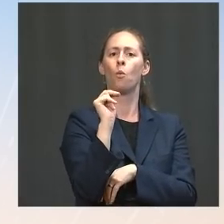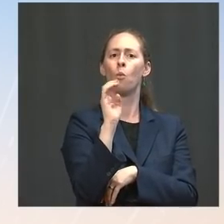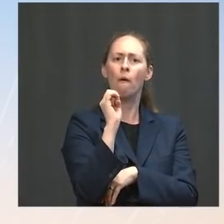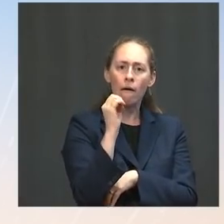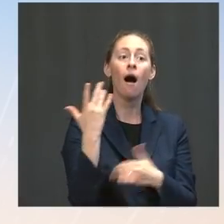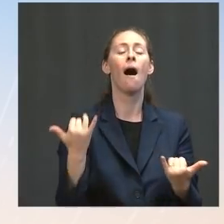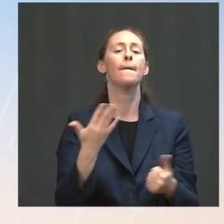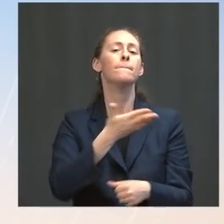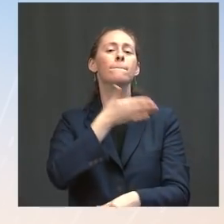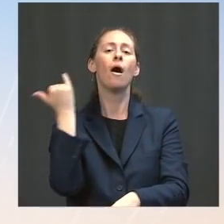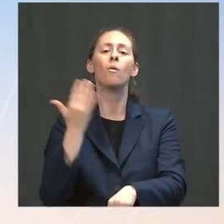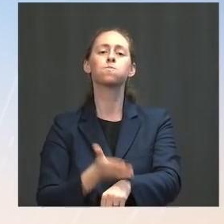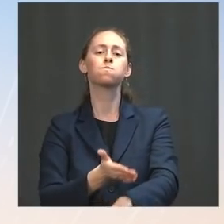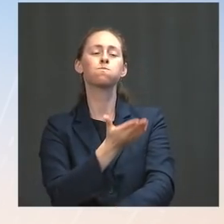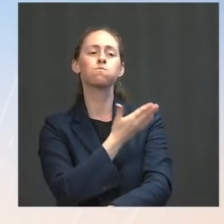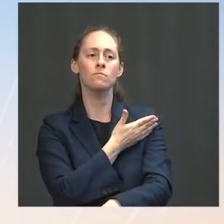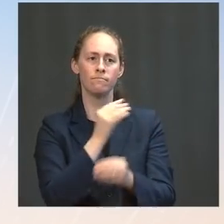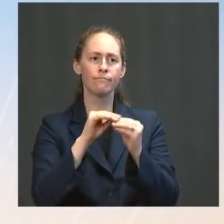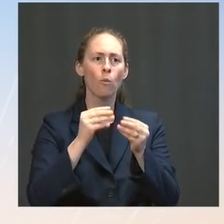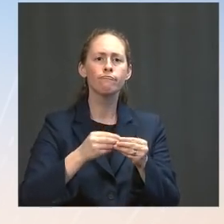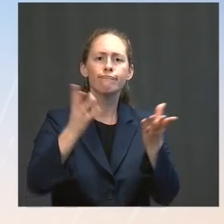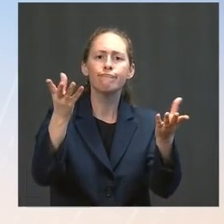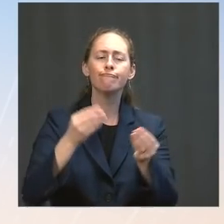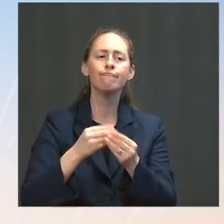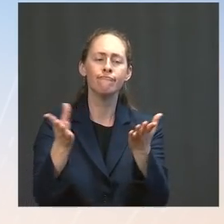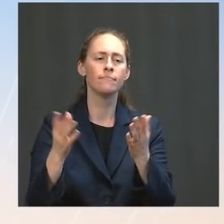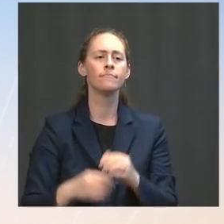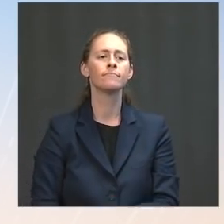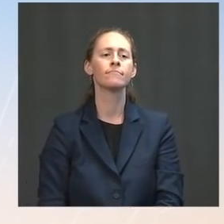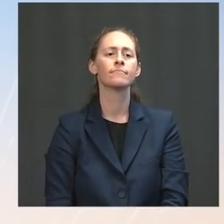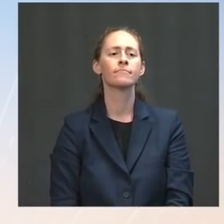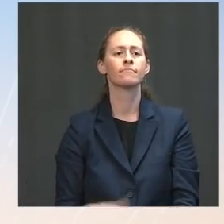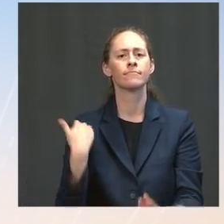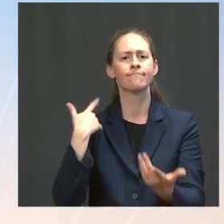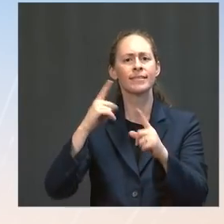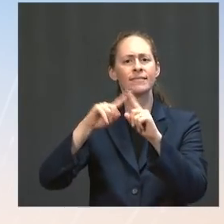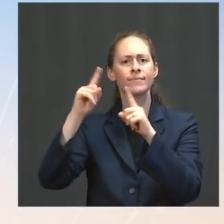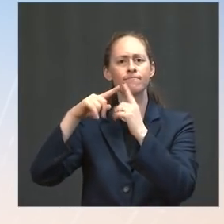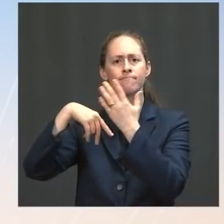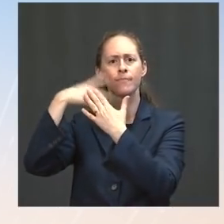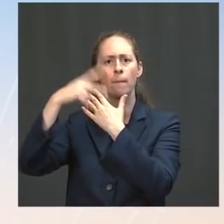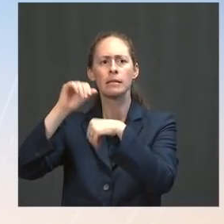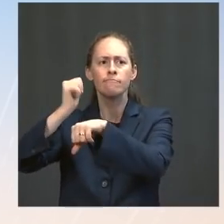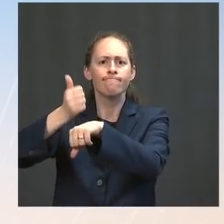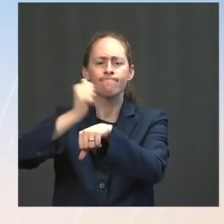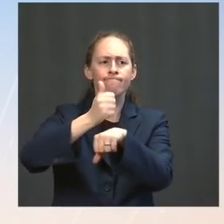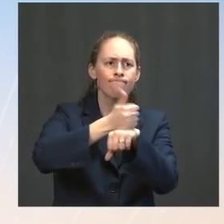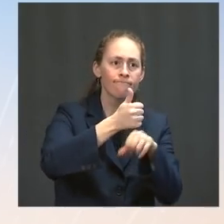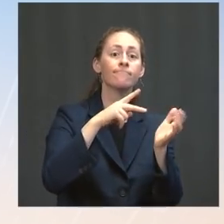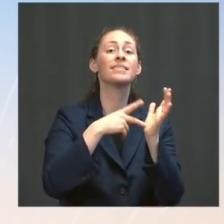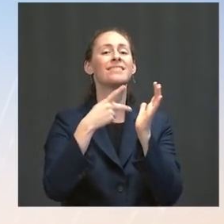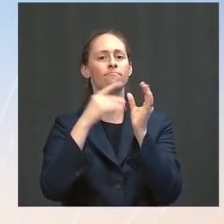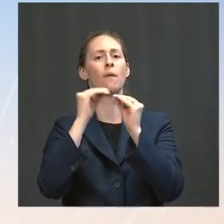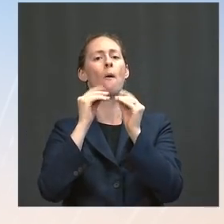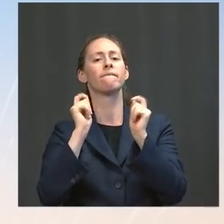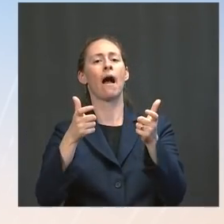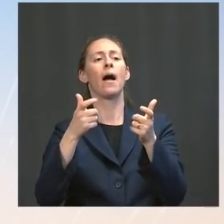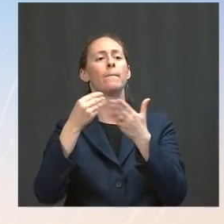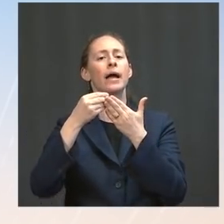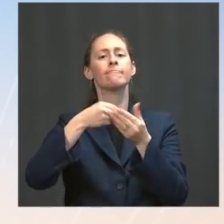have a timeline for you. I would just stand by what I said in response to Zolan's question about how he's considering clemency for nonviolent drug offenders. Go